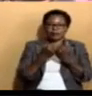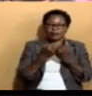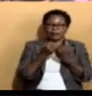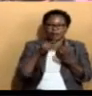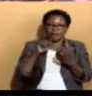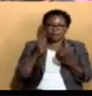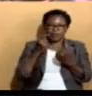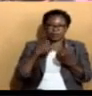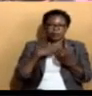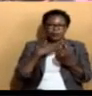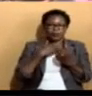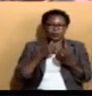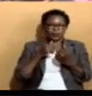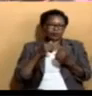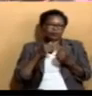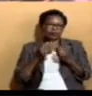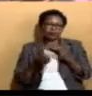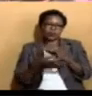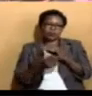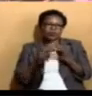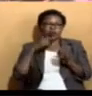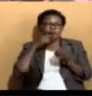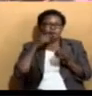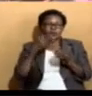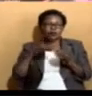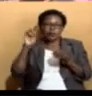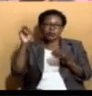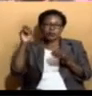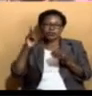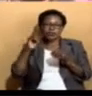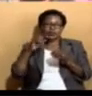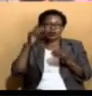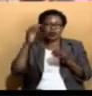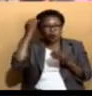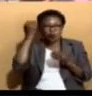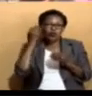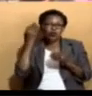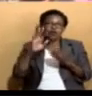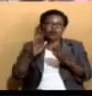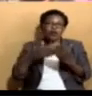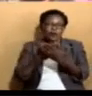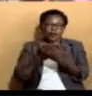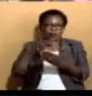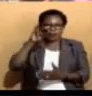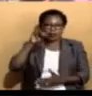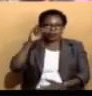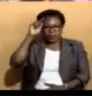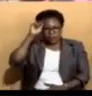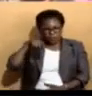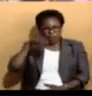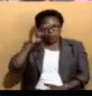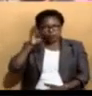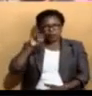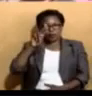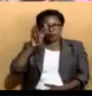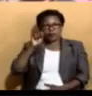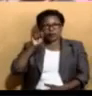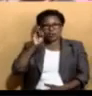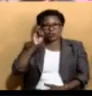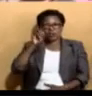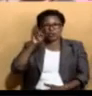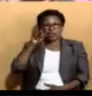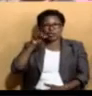attention to the comments of the President of the Court of Appeal, Musinga J.A., at paragraph